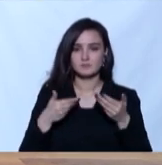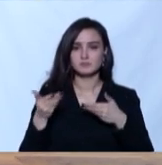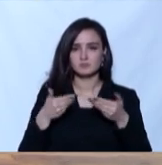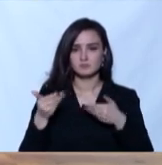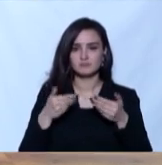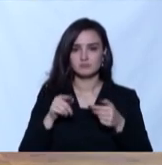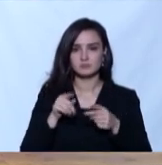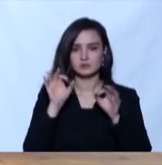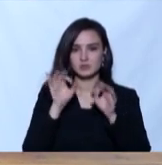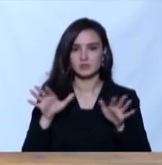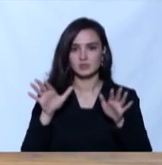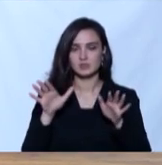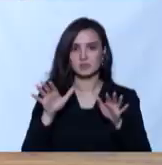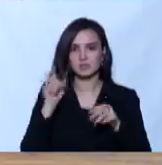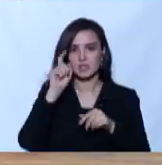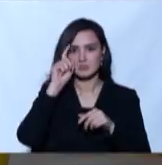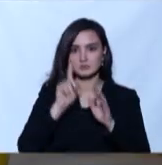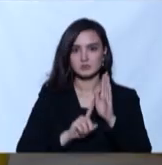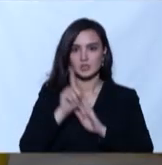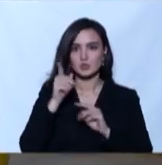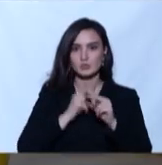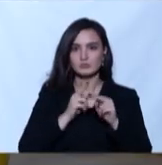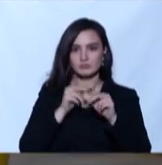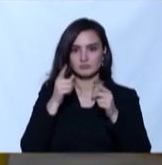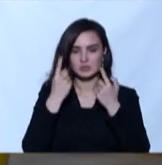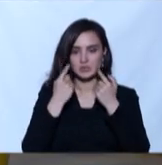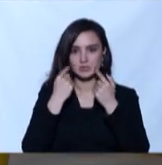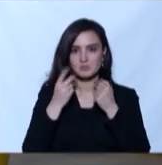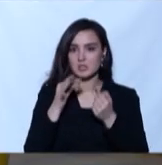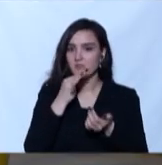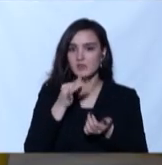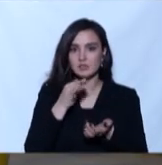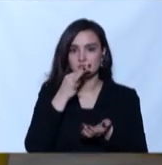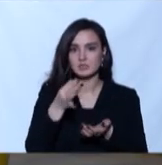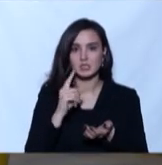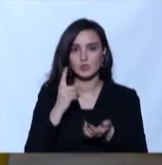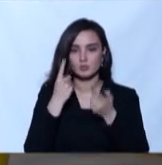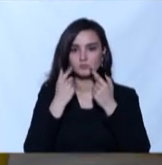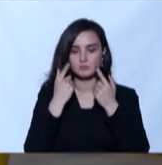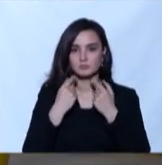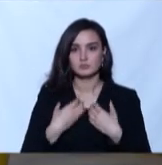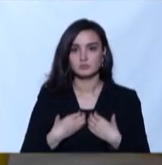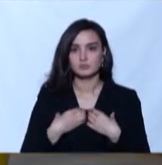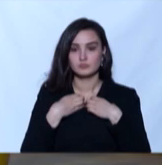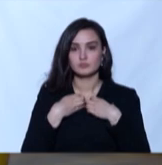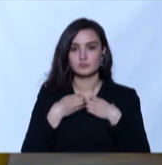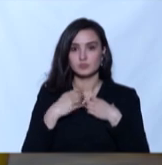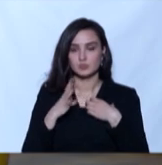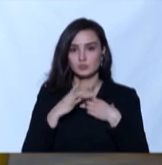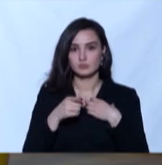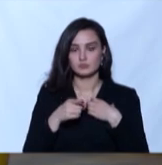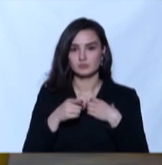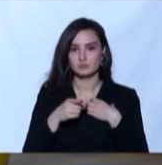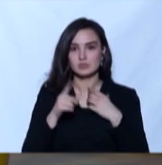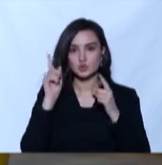suddenly the Tin Man began to cry. But he couldn't say why. The Scarecrow was quick thinking,